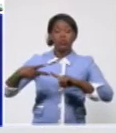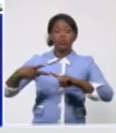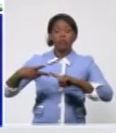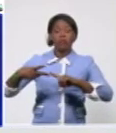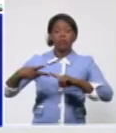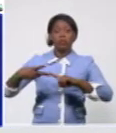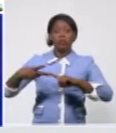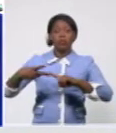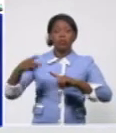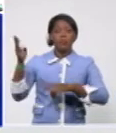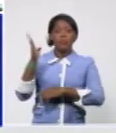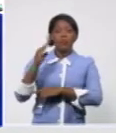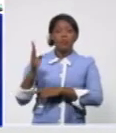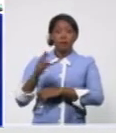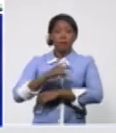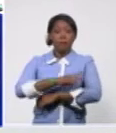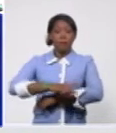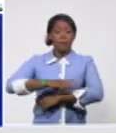dark red.